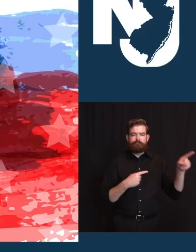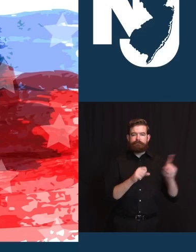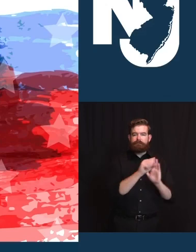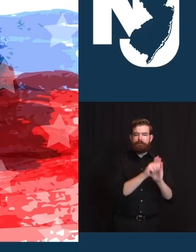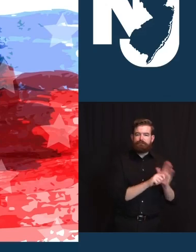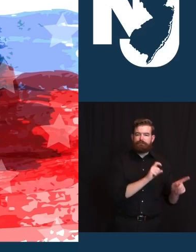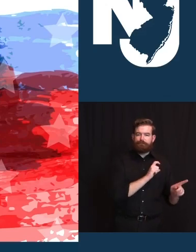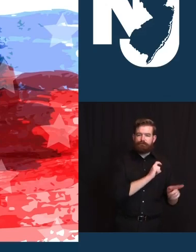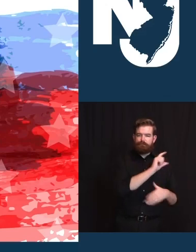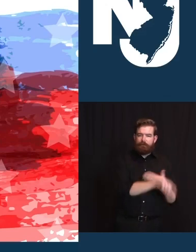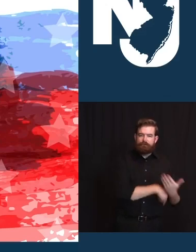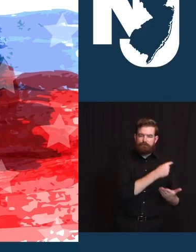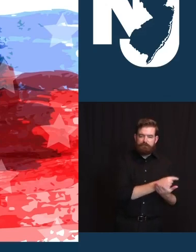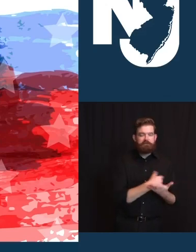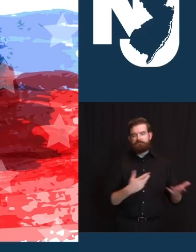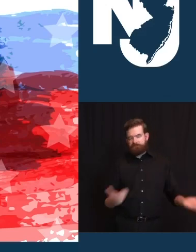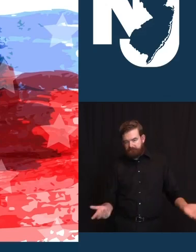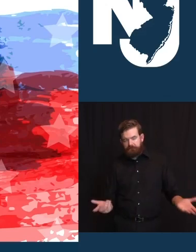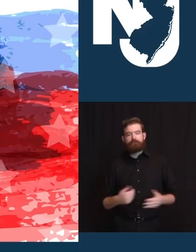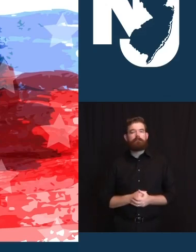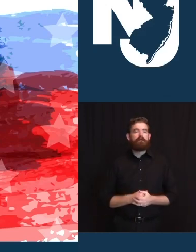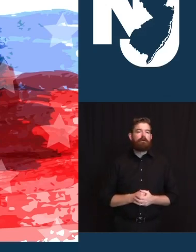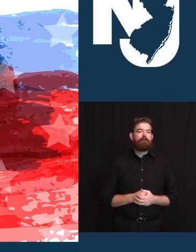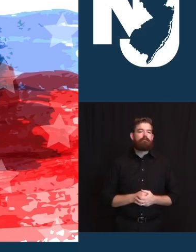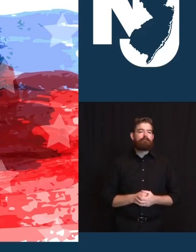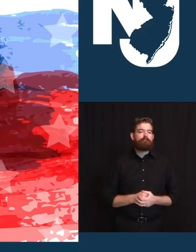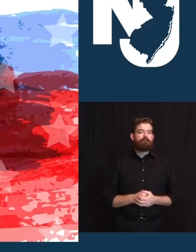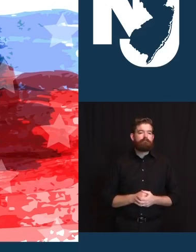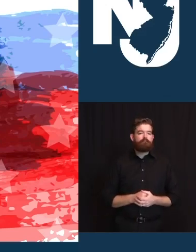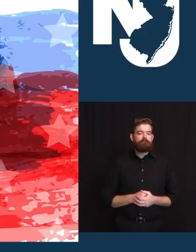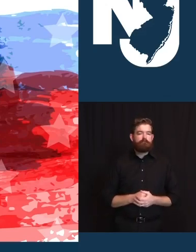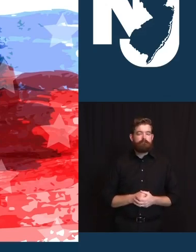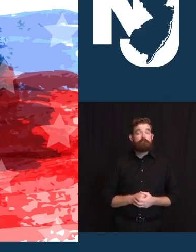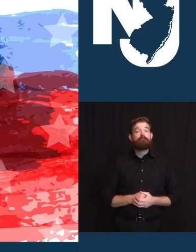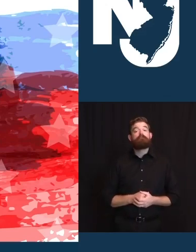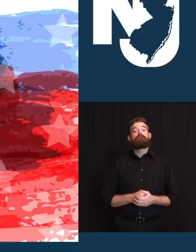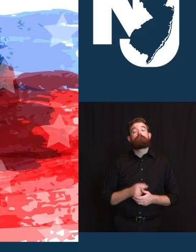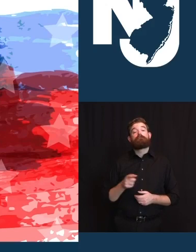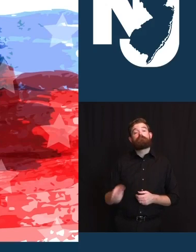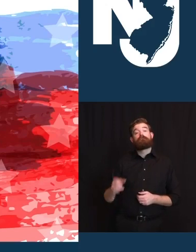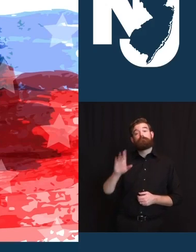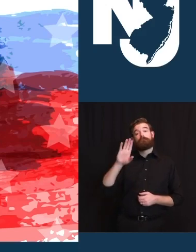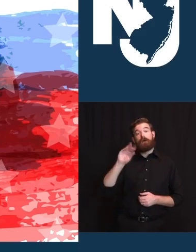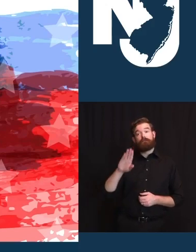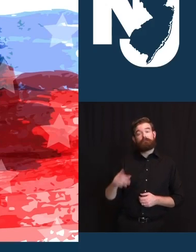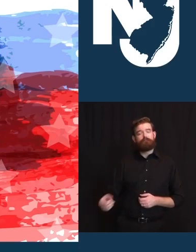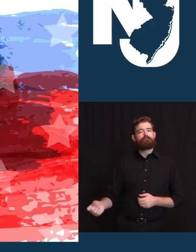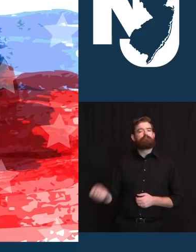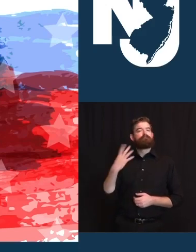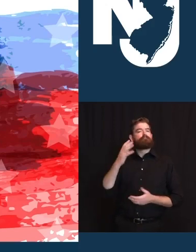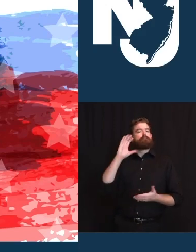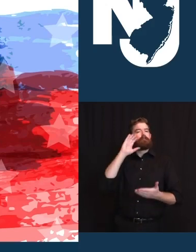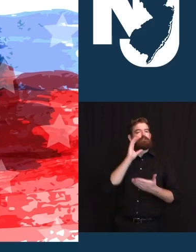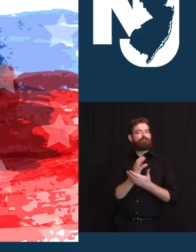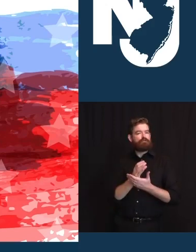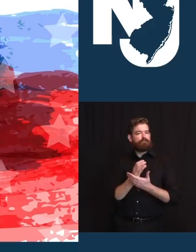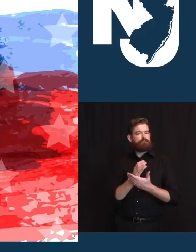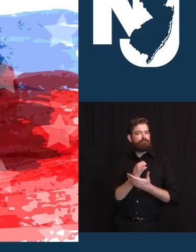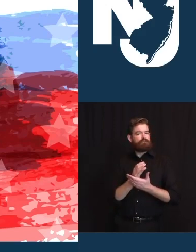the 160th Trooper class, but Bob went out of his way to show me a picture that he quite appropriately went over to